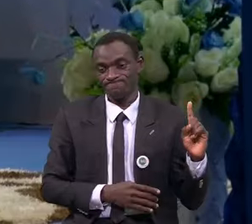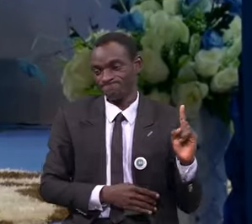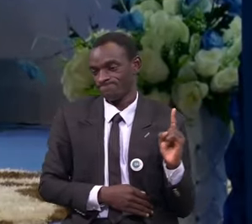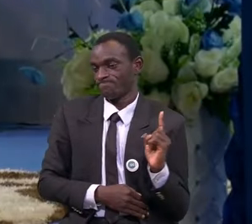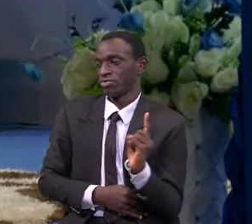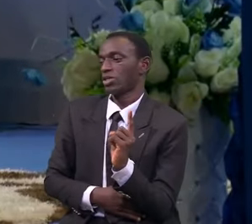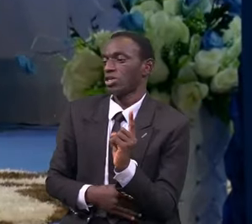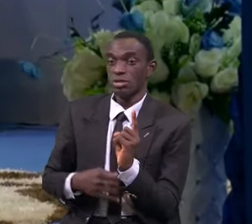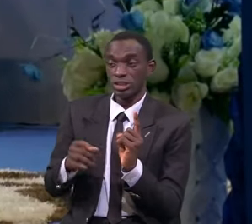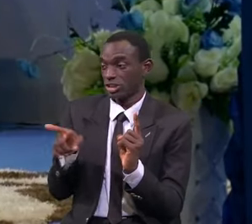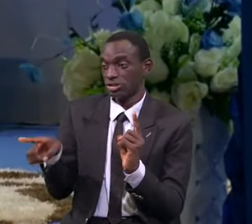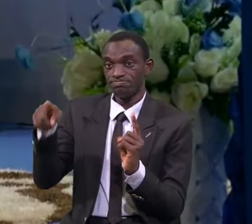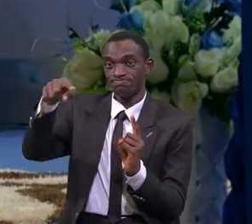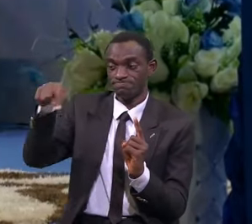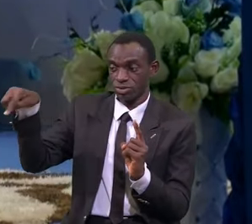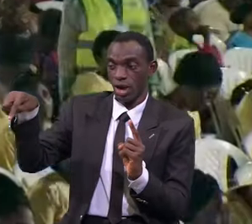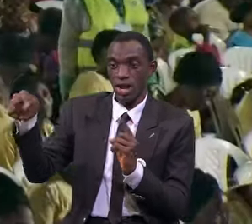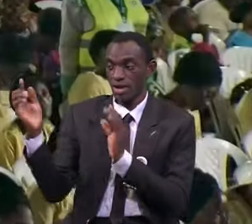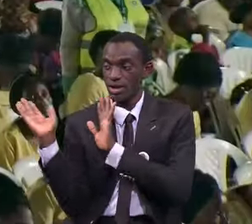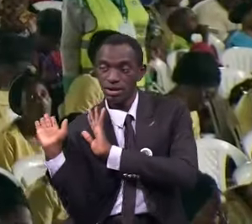bier, the coffin.